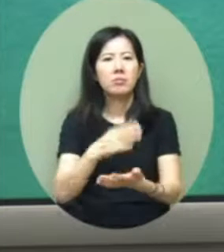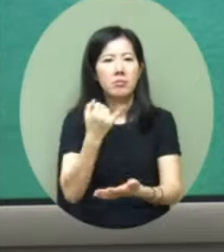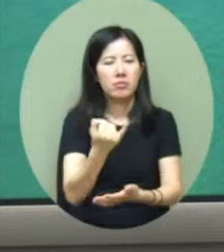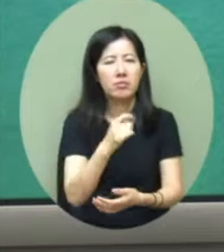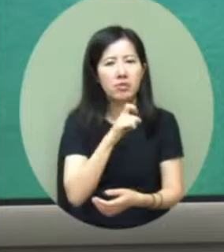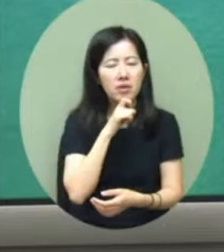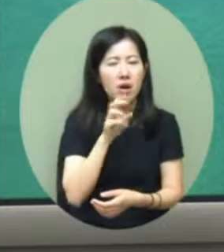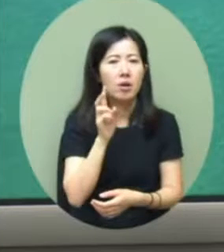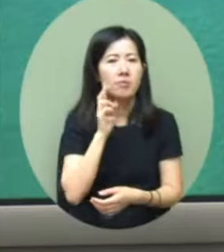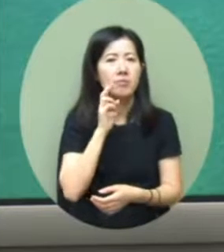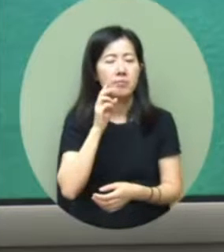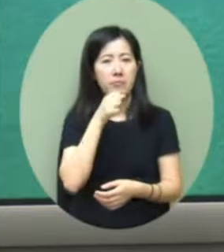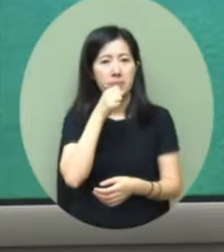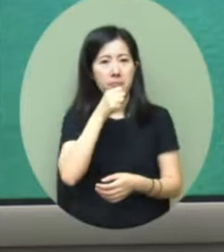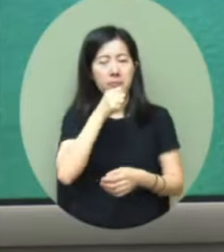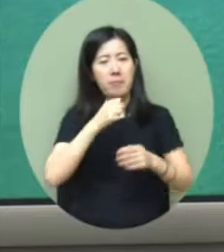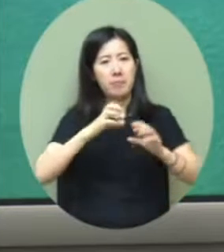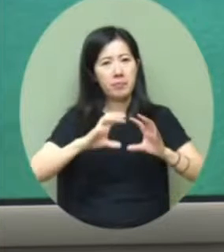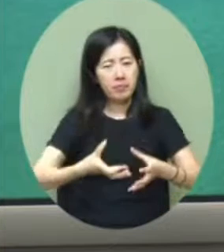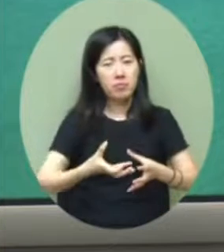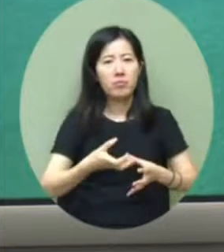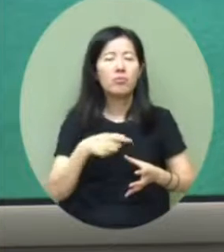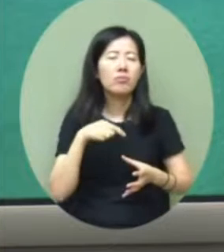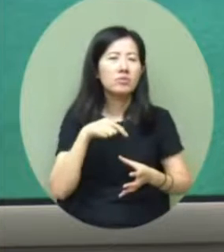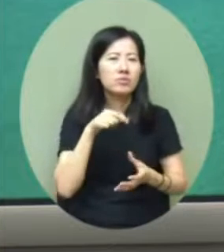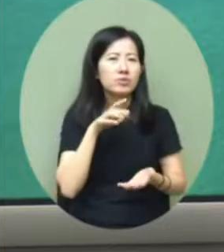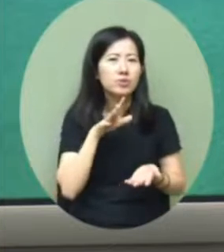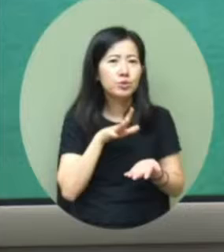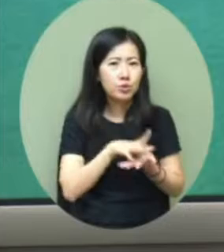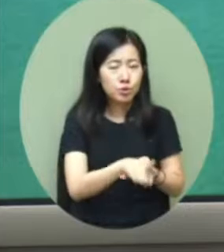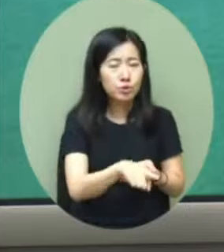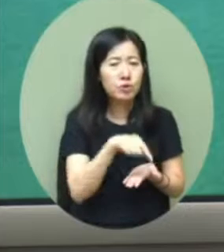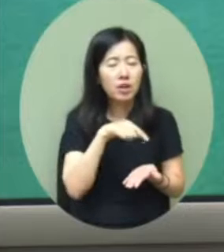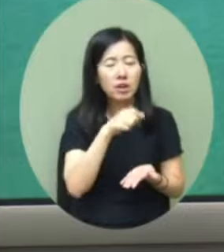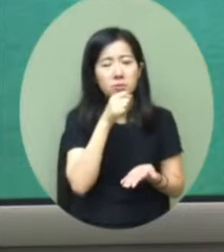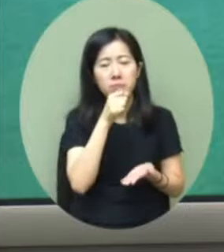Everyone is affected by misinformation.